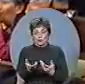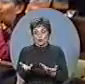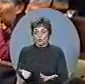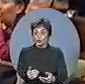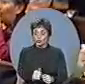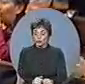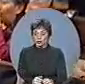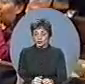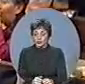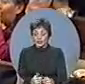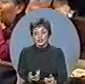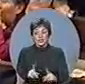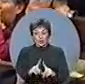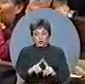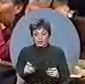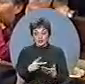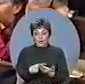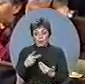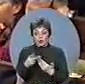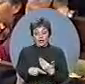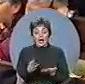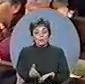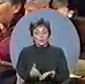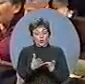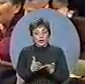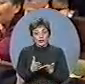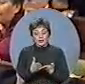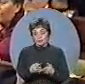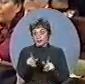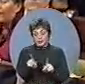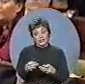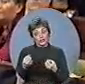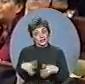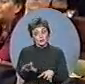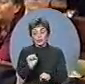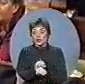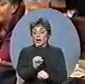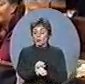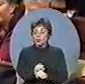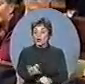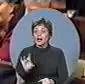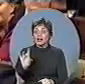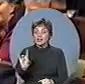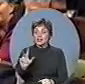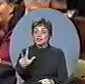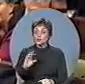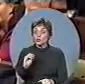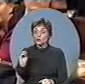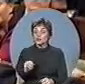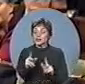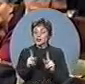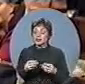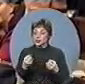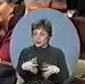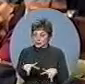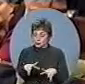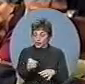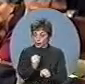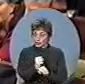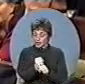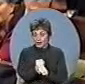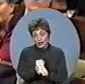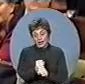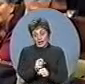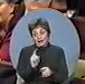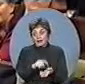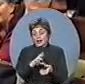standards. 83% of people who lose their job through closures like this ultimately are able to get benefits, Mr. Speaker. But